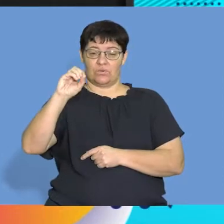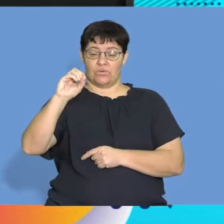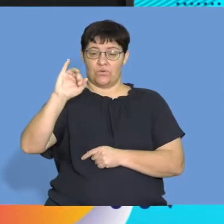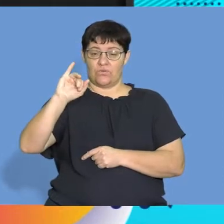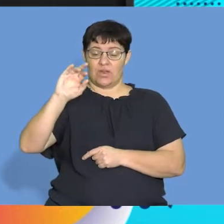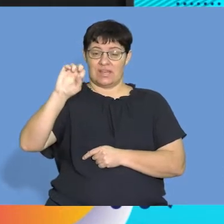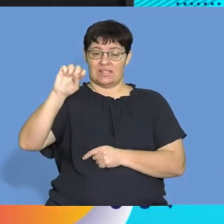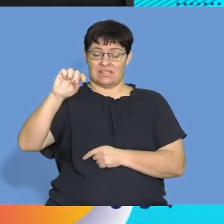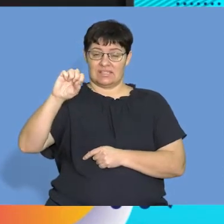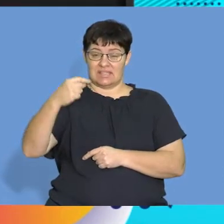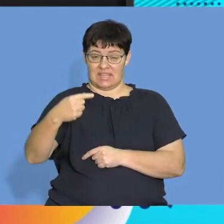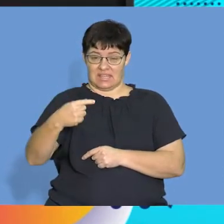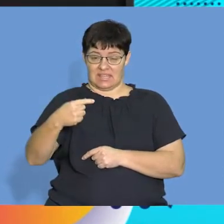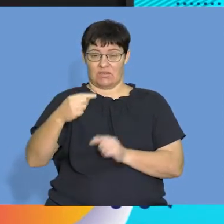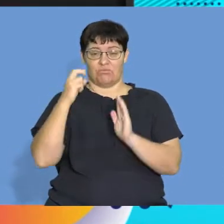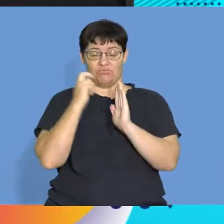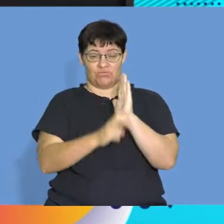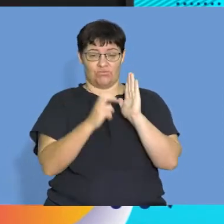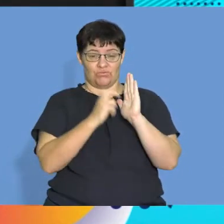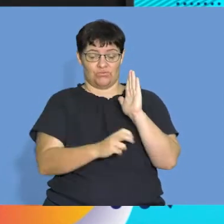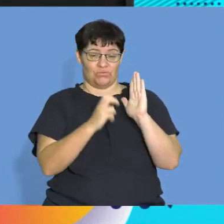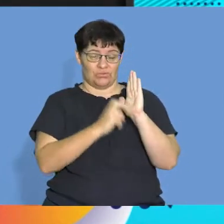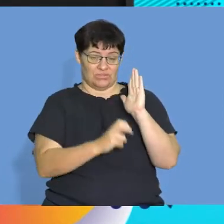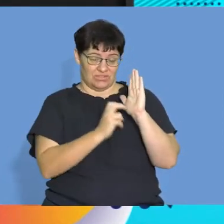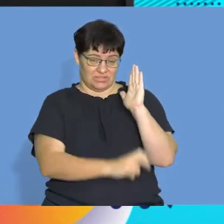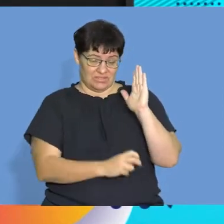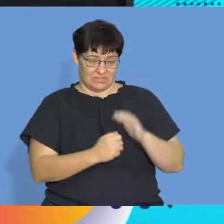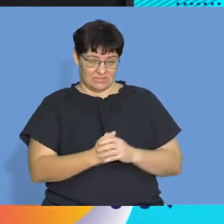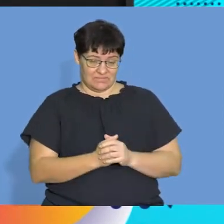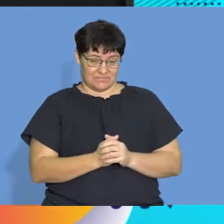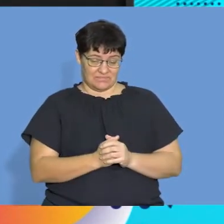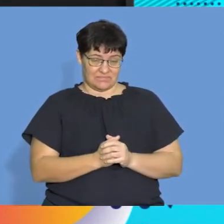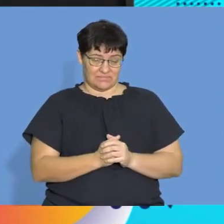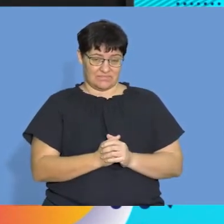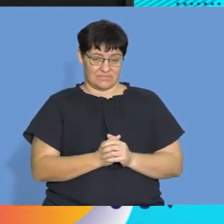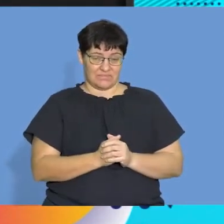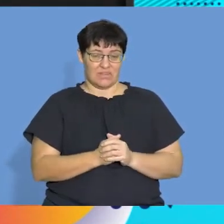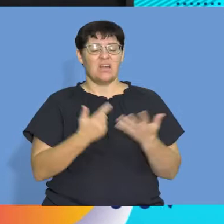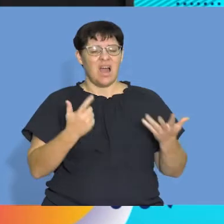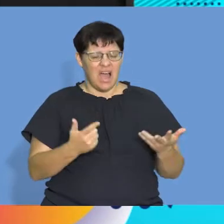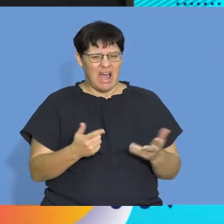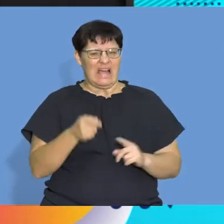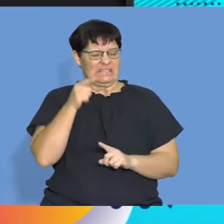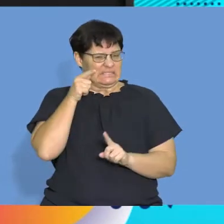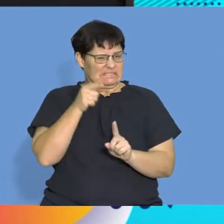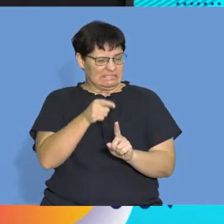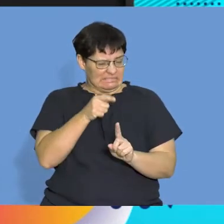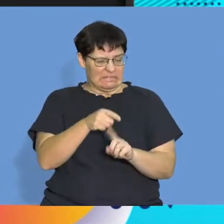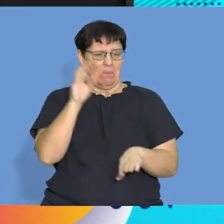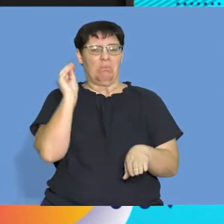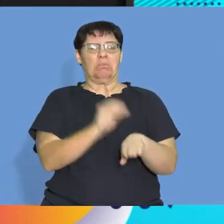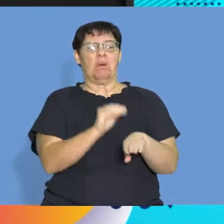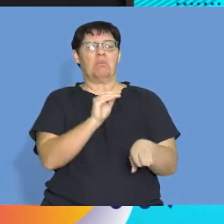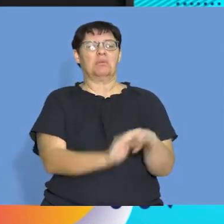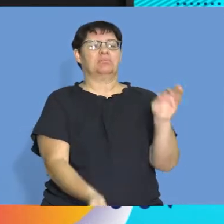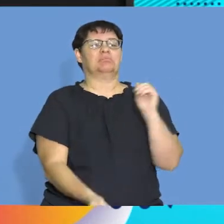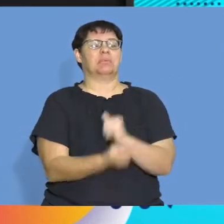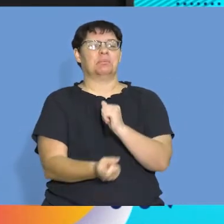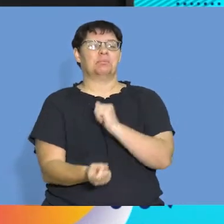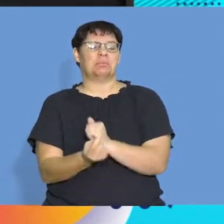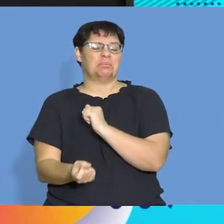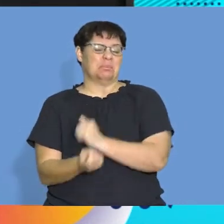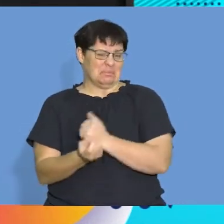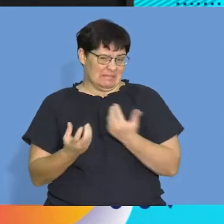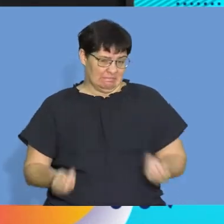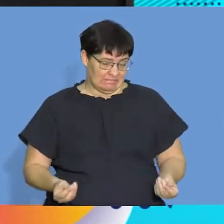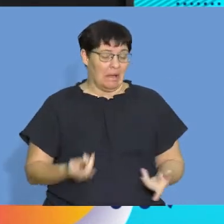that factorization is one of those concepts in mathematics that gives you a little bit of a problem. But right now with these rules